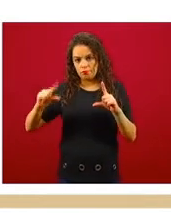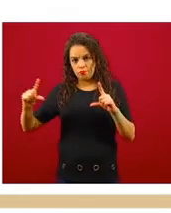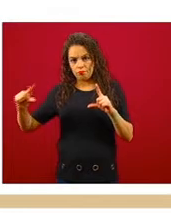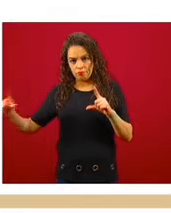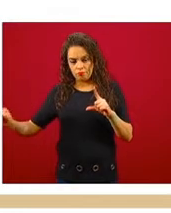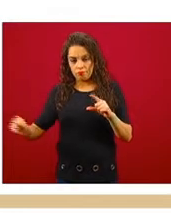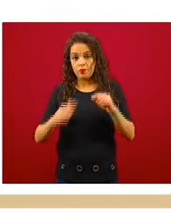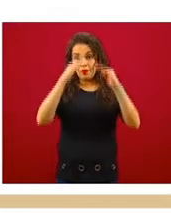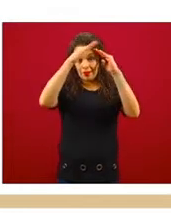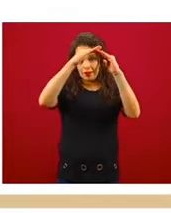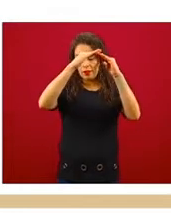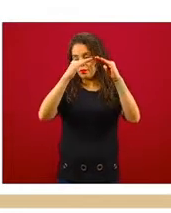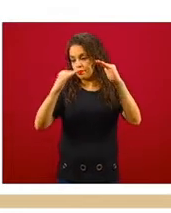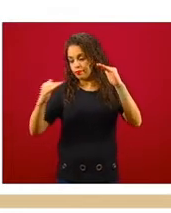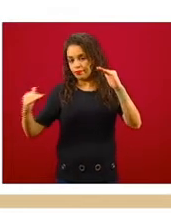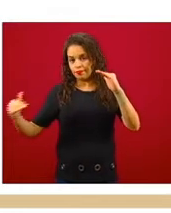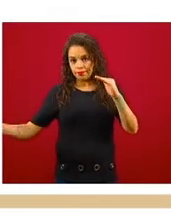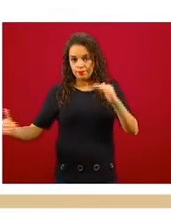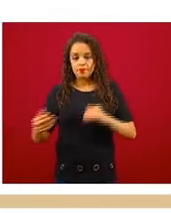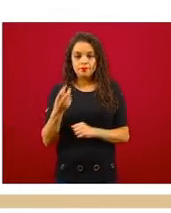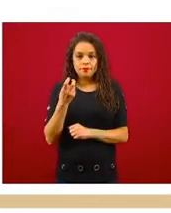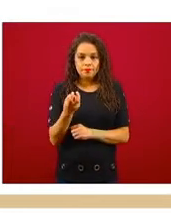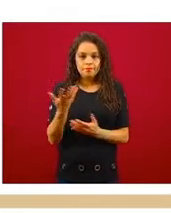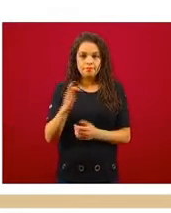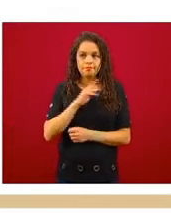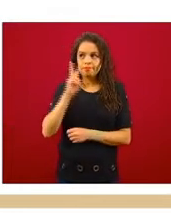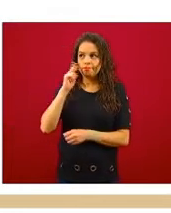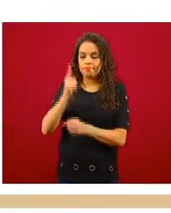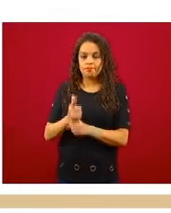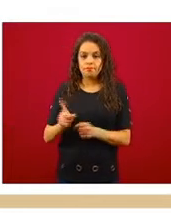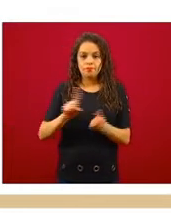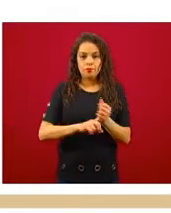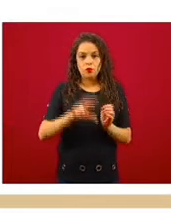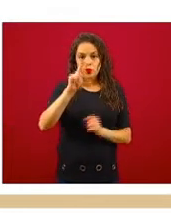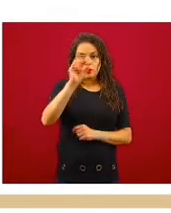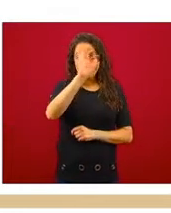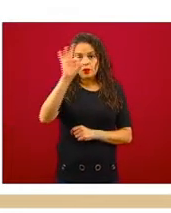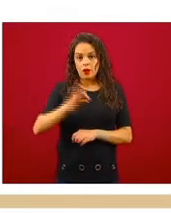slide shows the distribution in descending order.